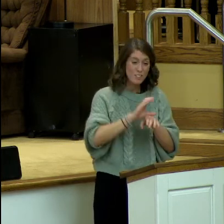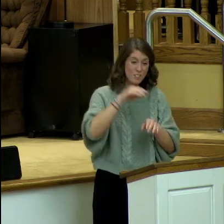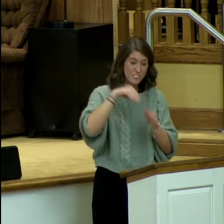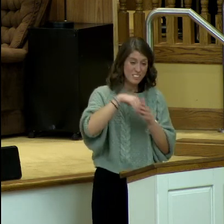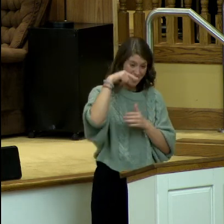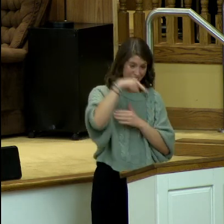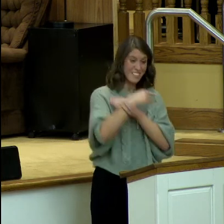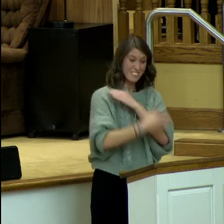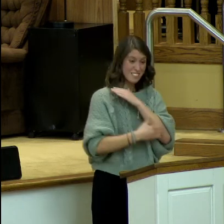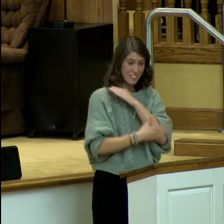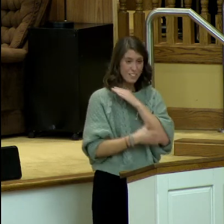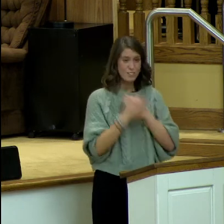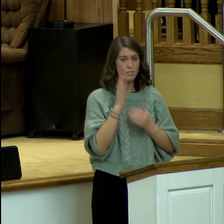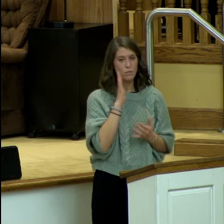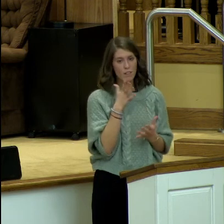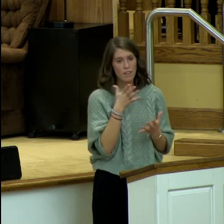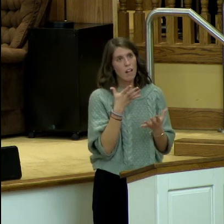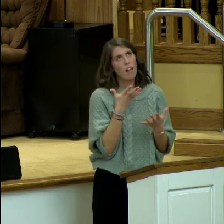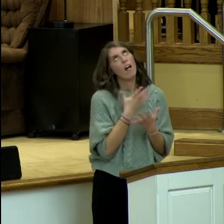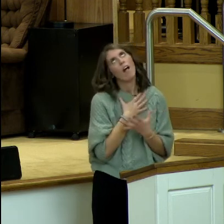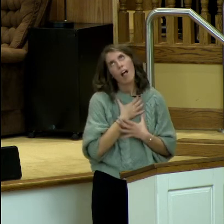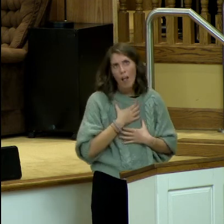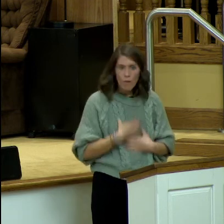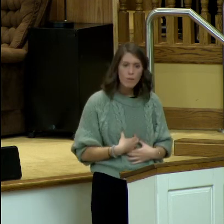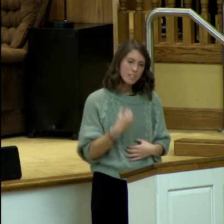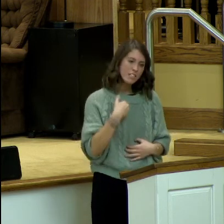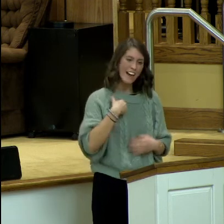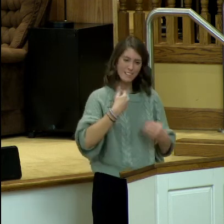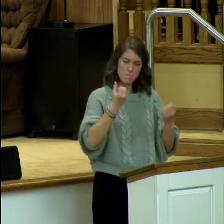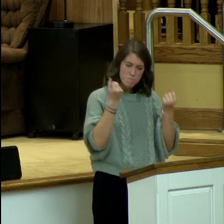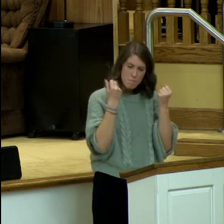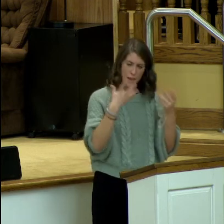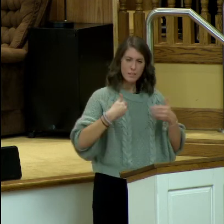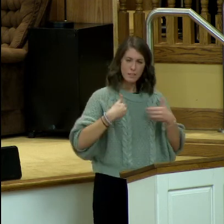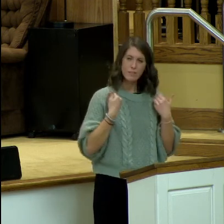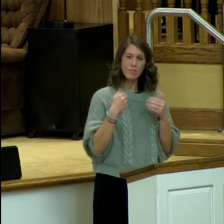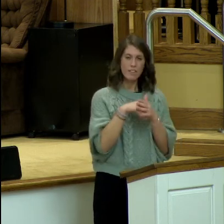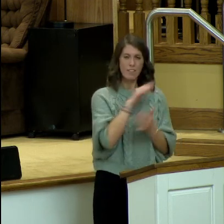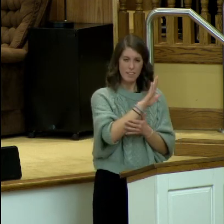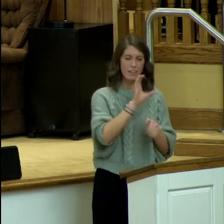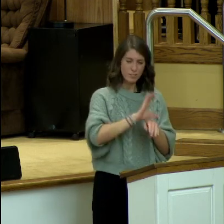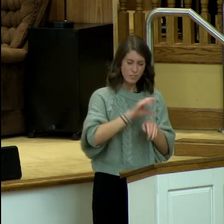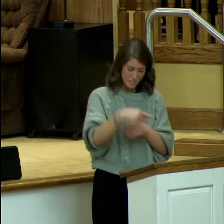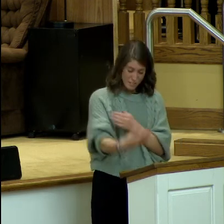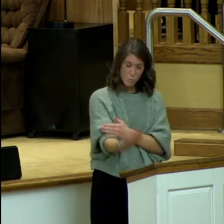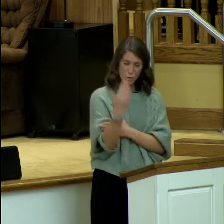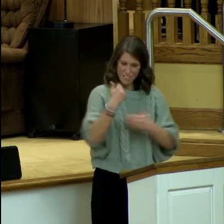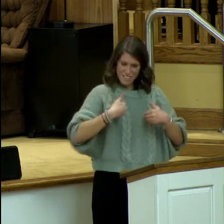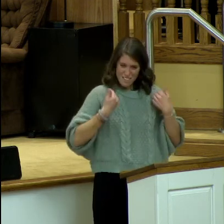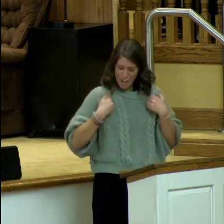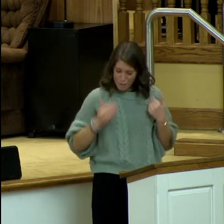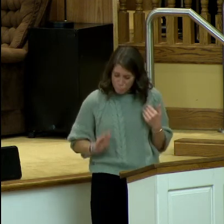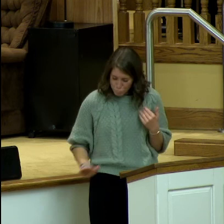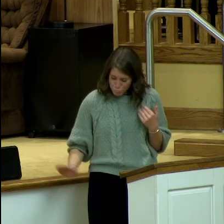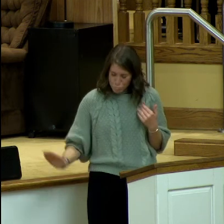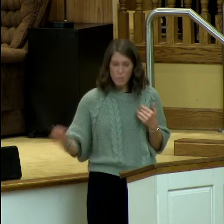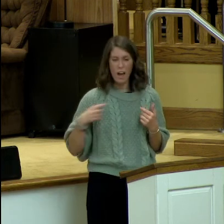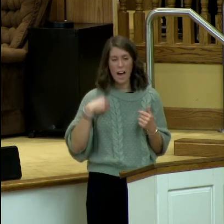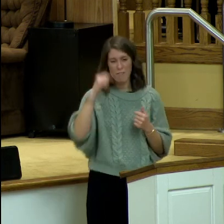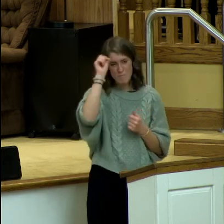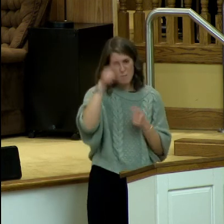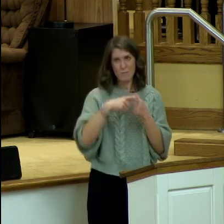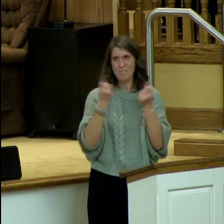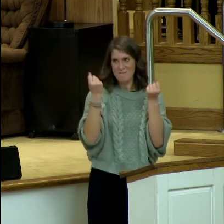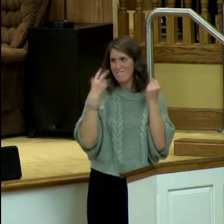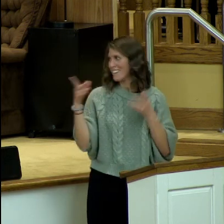country would die to have the youth numbers that we have in this church. This morning, the young ones that are coming up, I remember when many